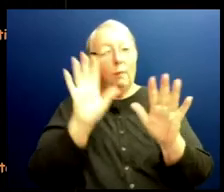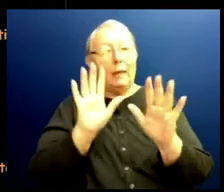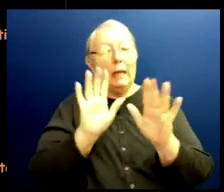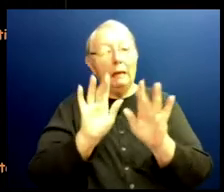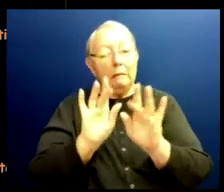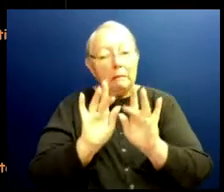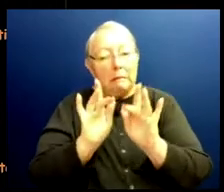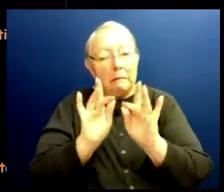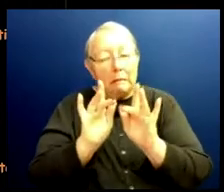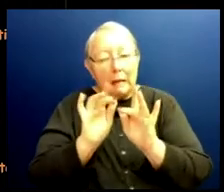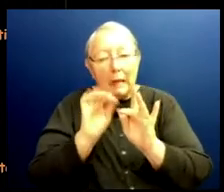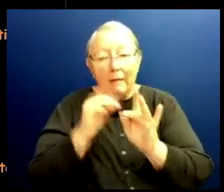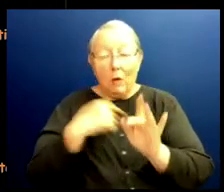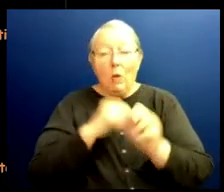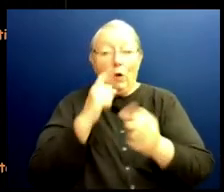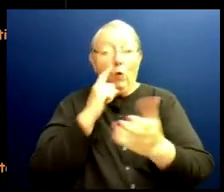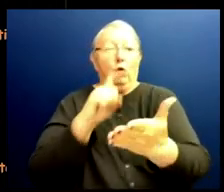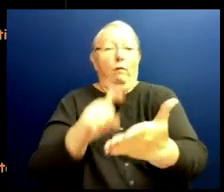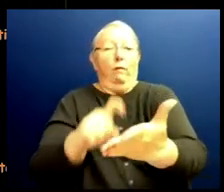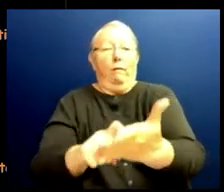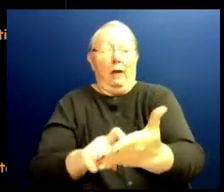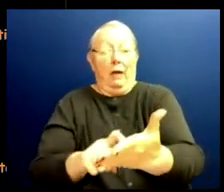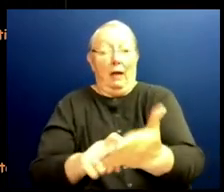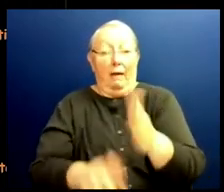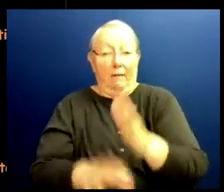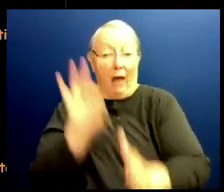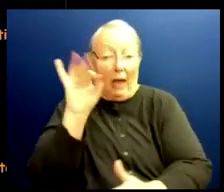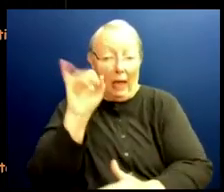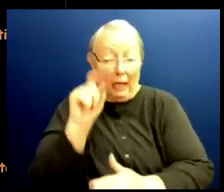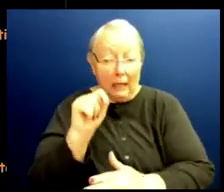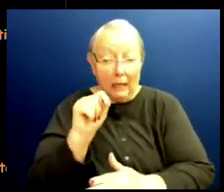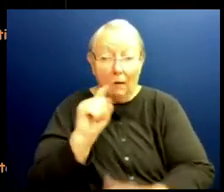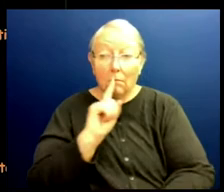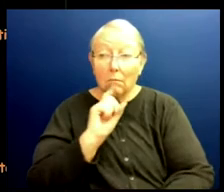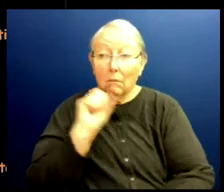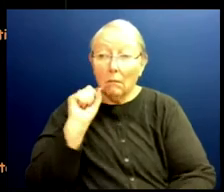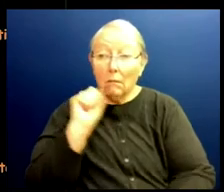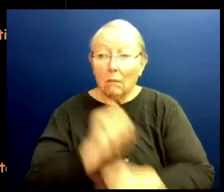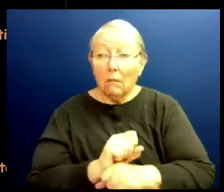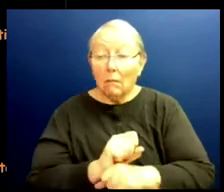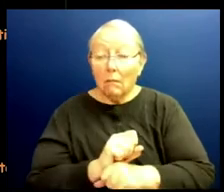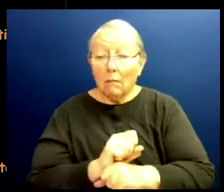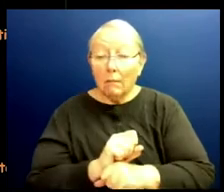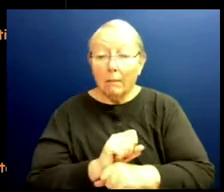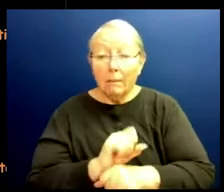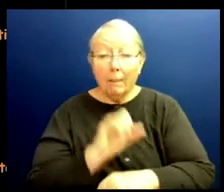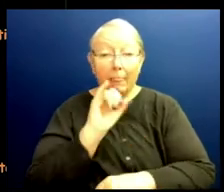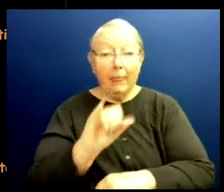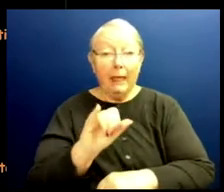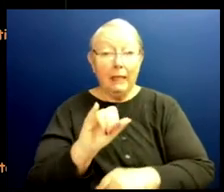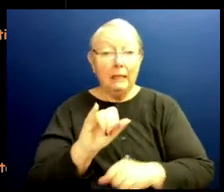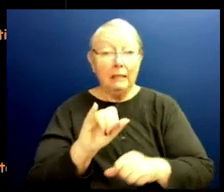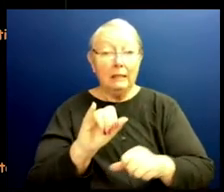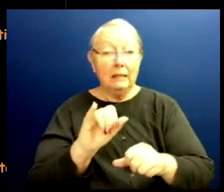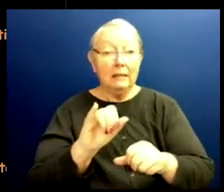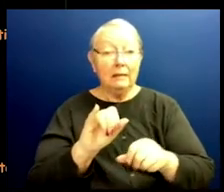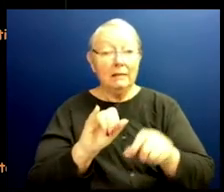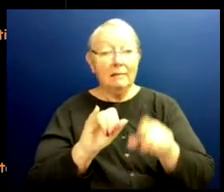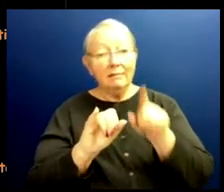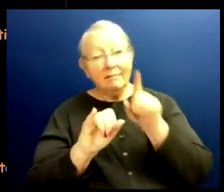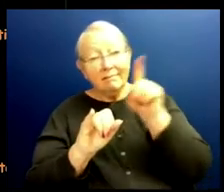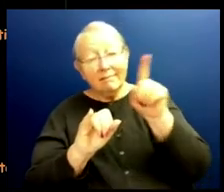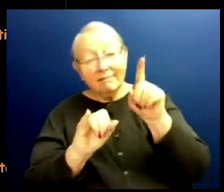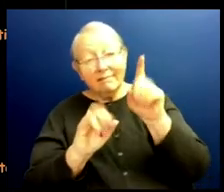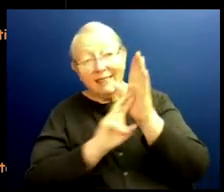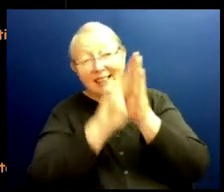if it even existed, if we could detect it. And in fact, this little satellite that you see up here, here's